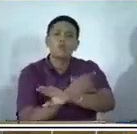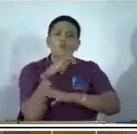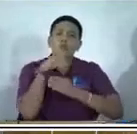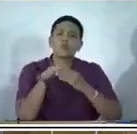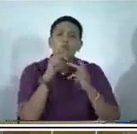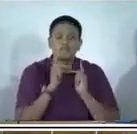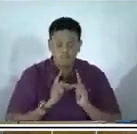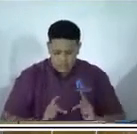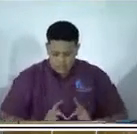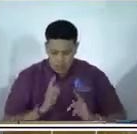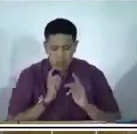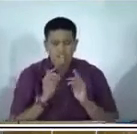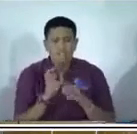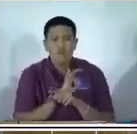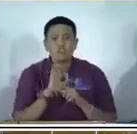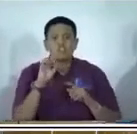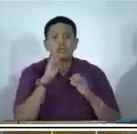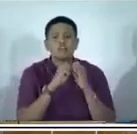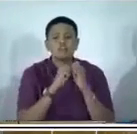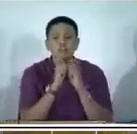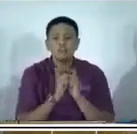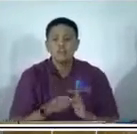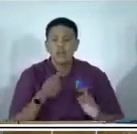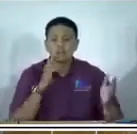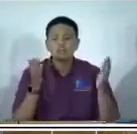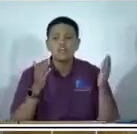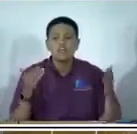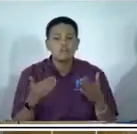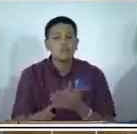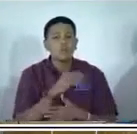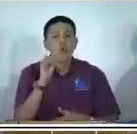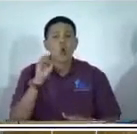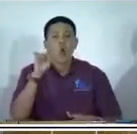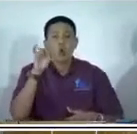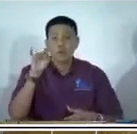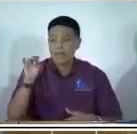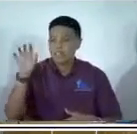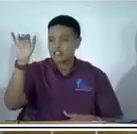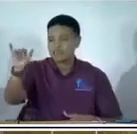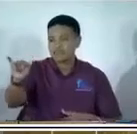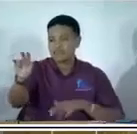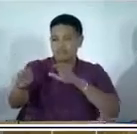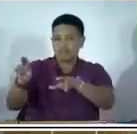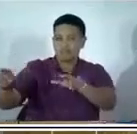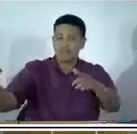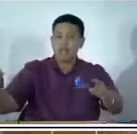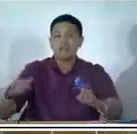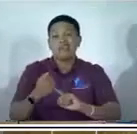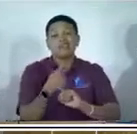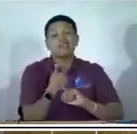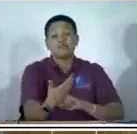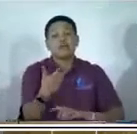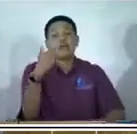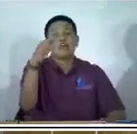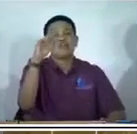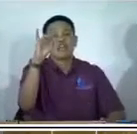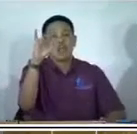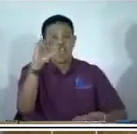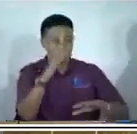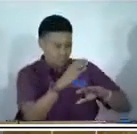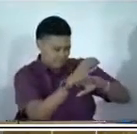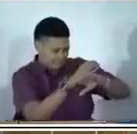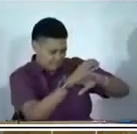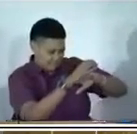functional reorganization of services, a new outpatient block, expansion of radiology, and a new intensive